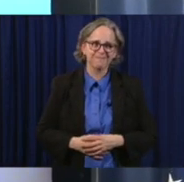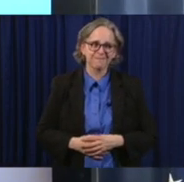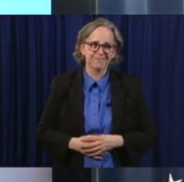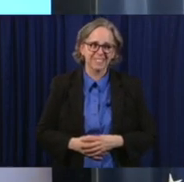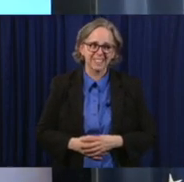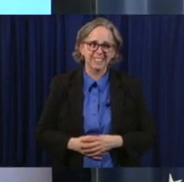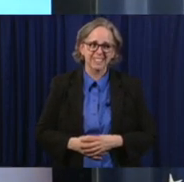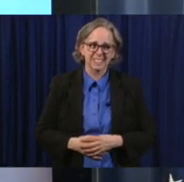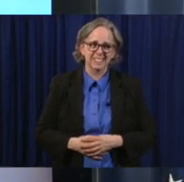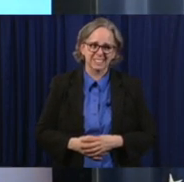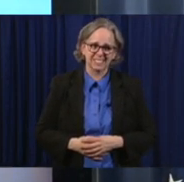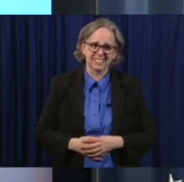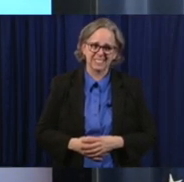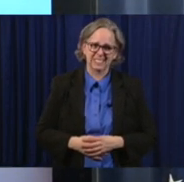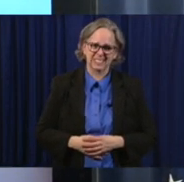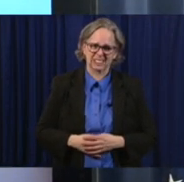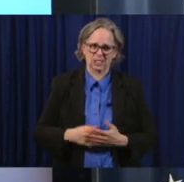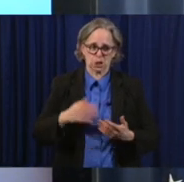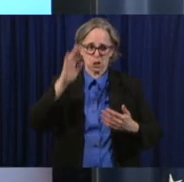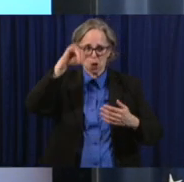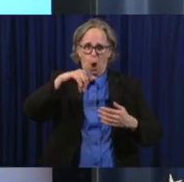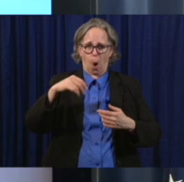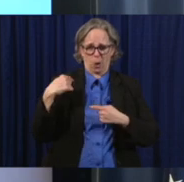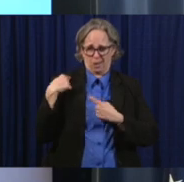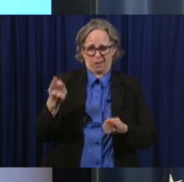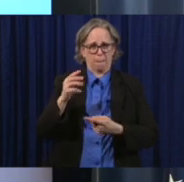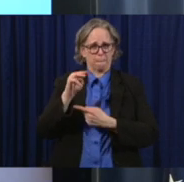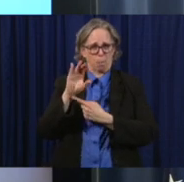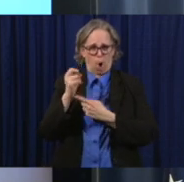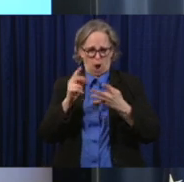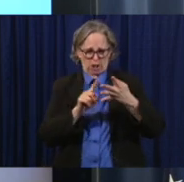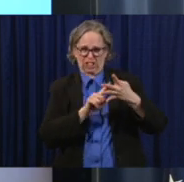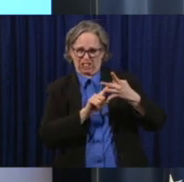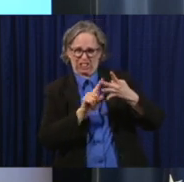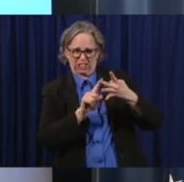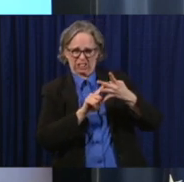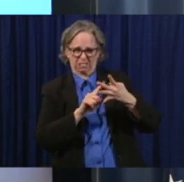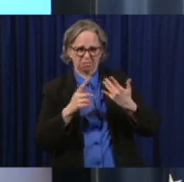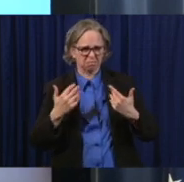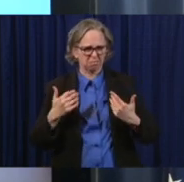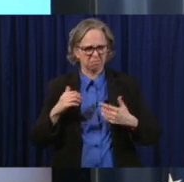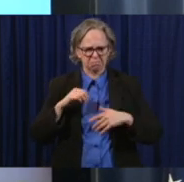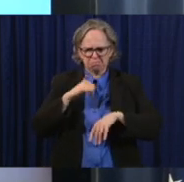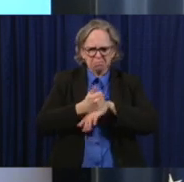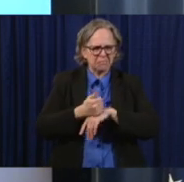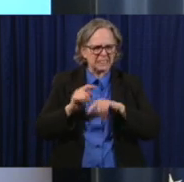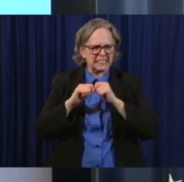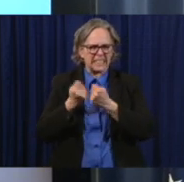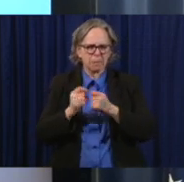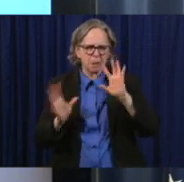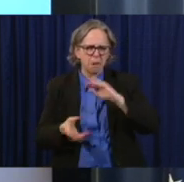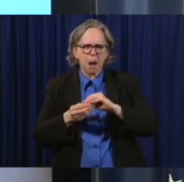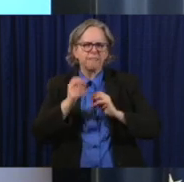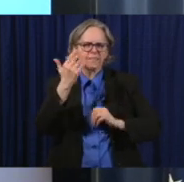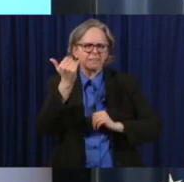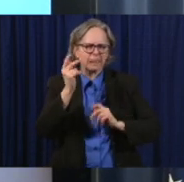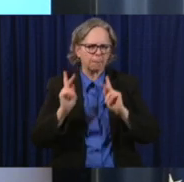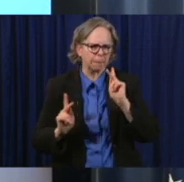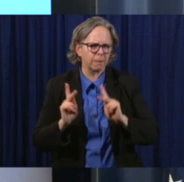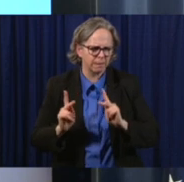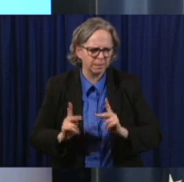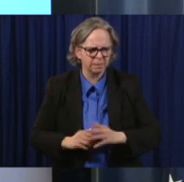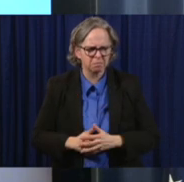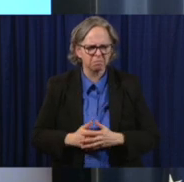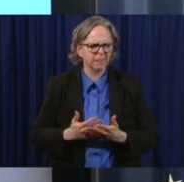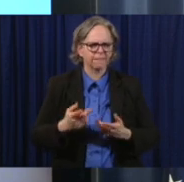the middle of March, we've been working with a team of about 15 people from across the Departments of